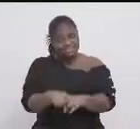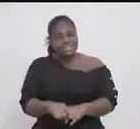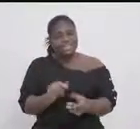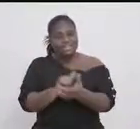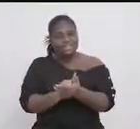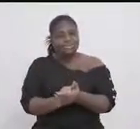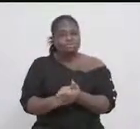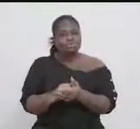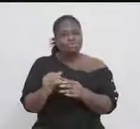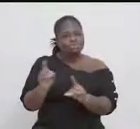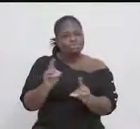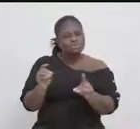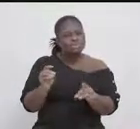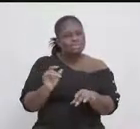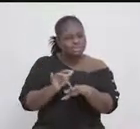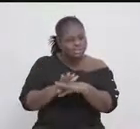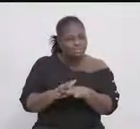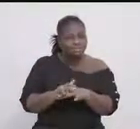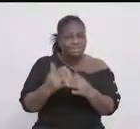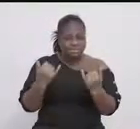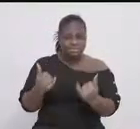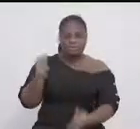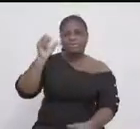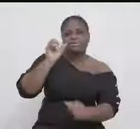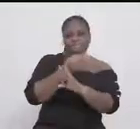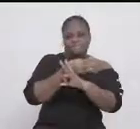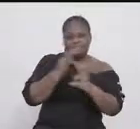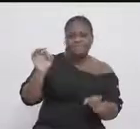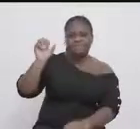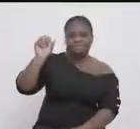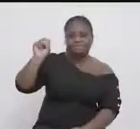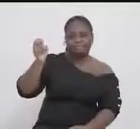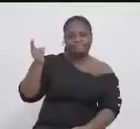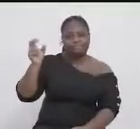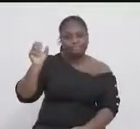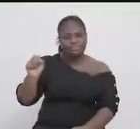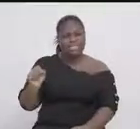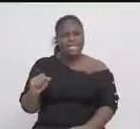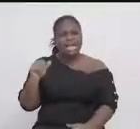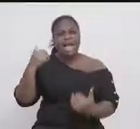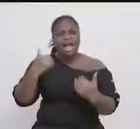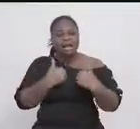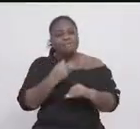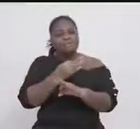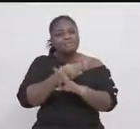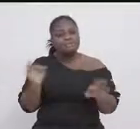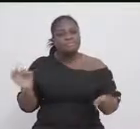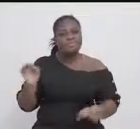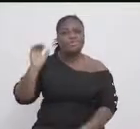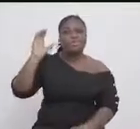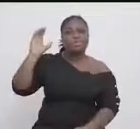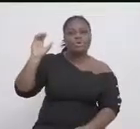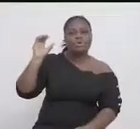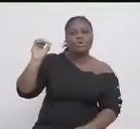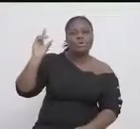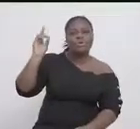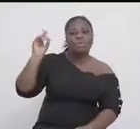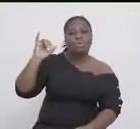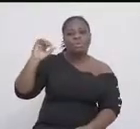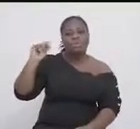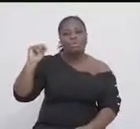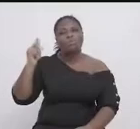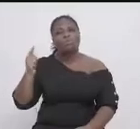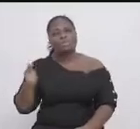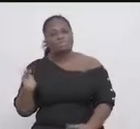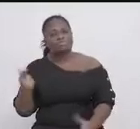much, much earlier. Now that we are in an era of free SHS, should we also have free coding where you can say for every person by the time